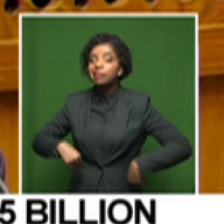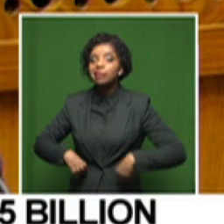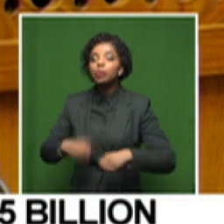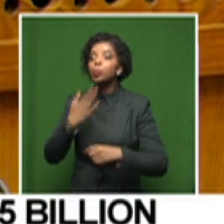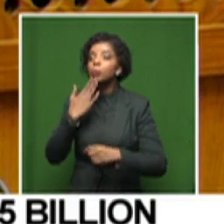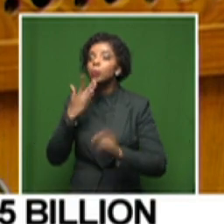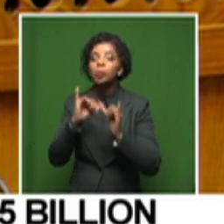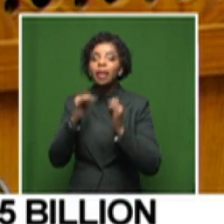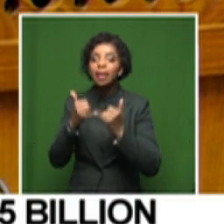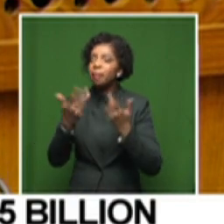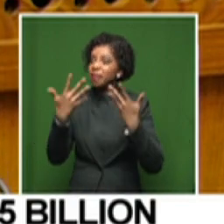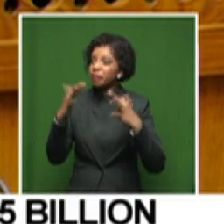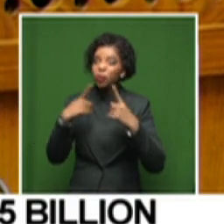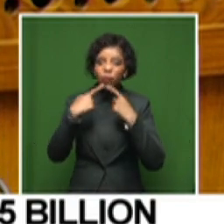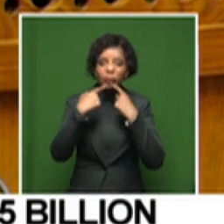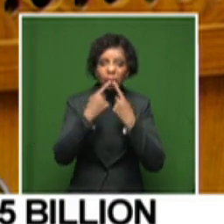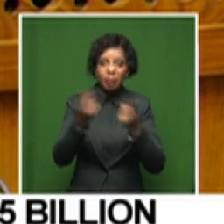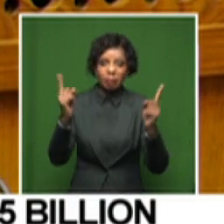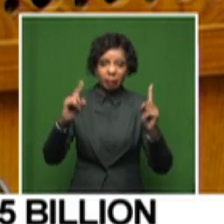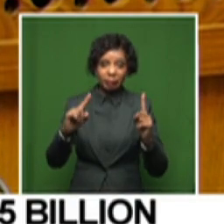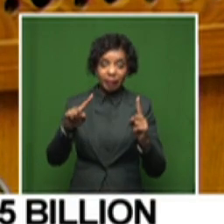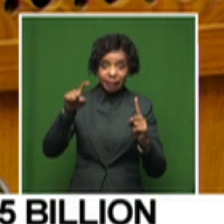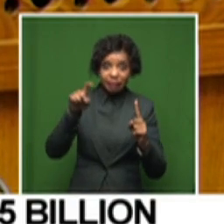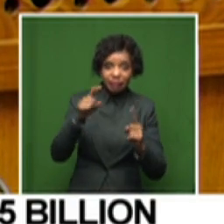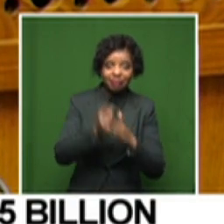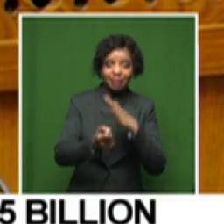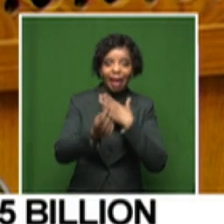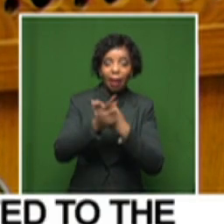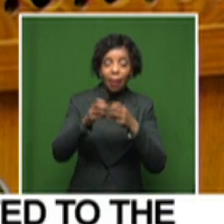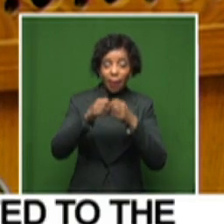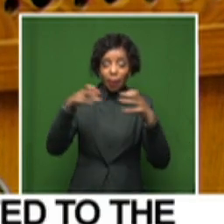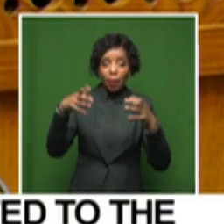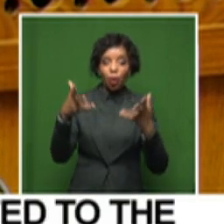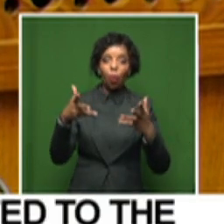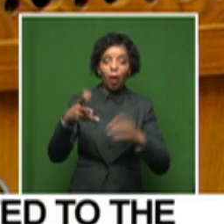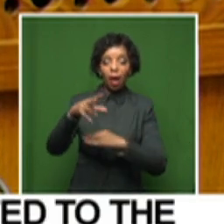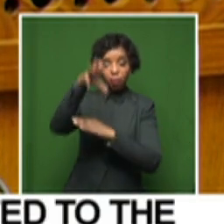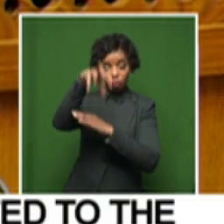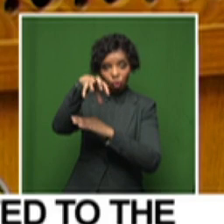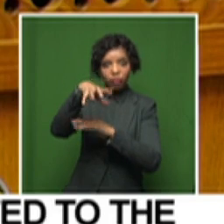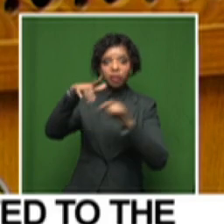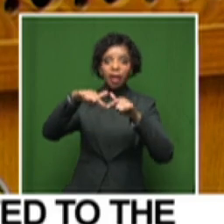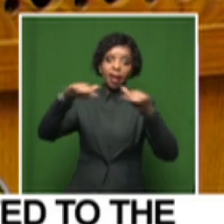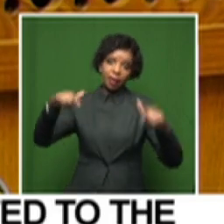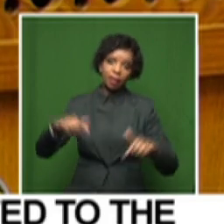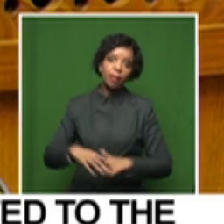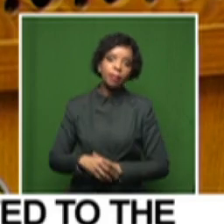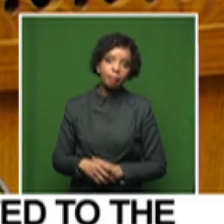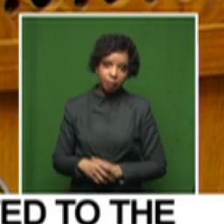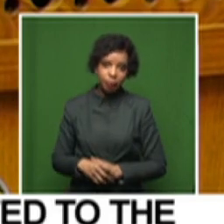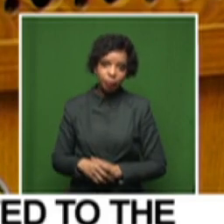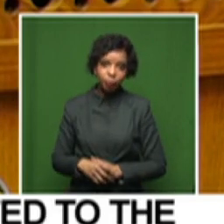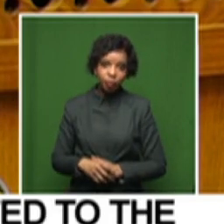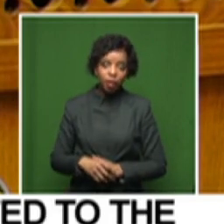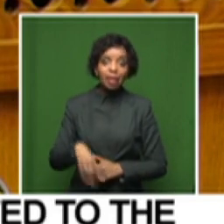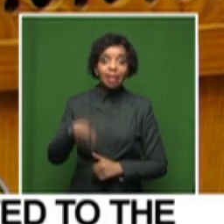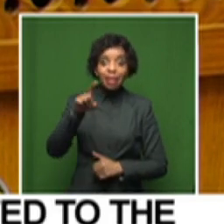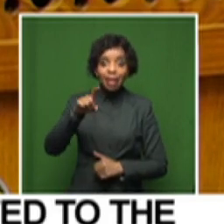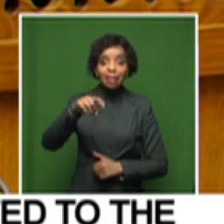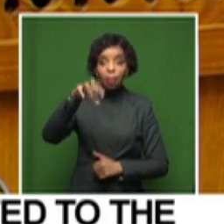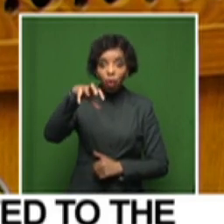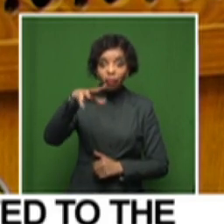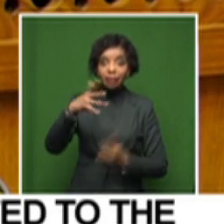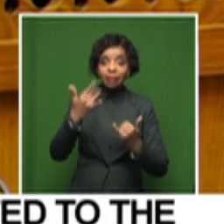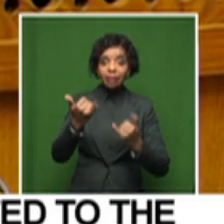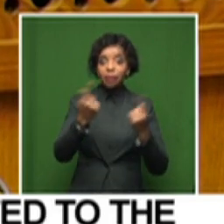spending takes place at provincial level. Provinces are taking actions against those found to have been